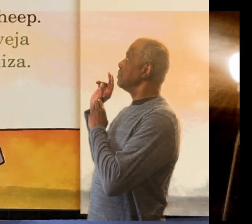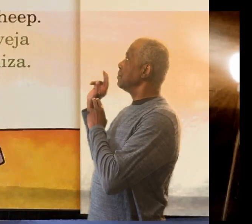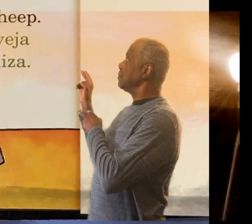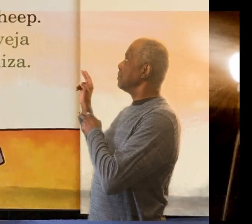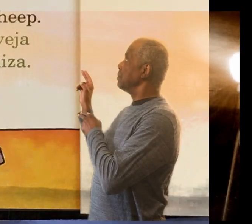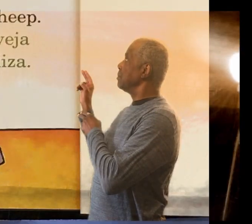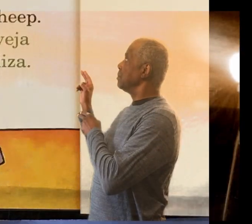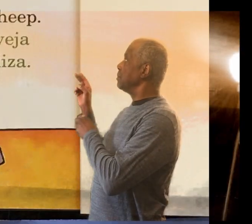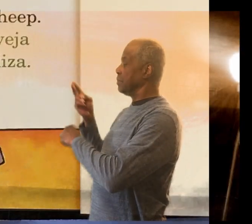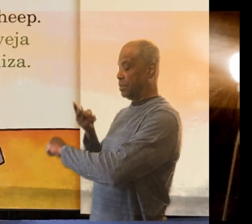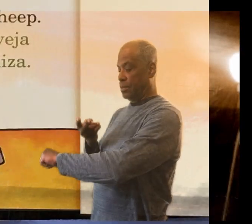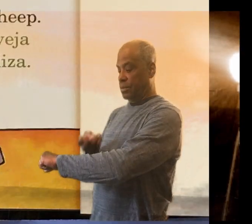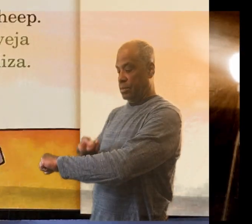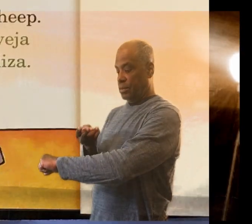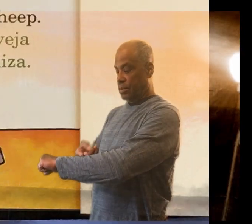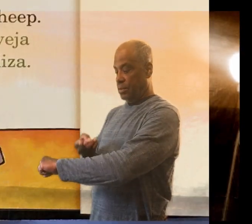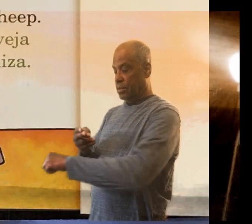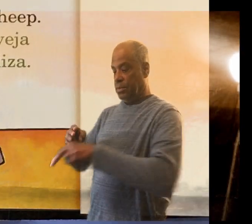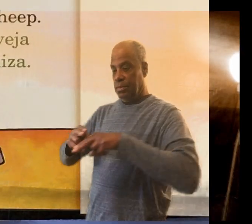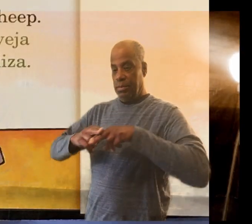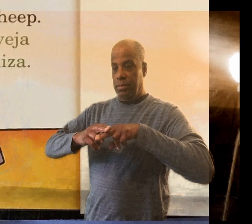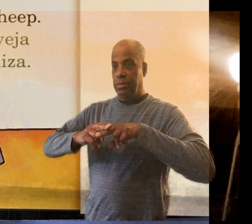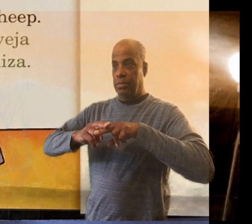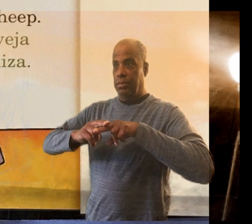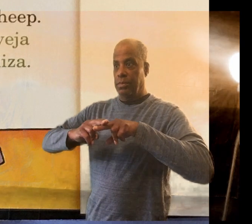And here is the Slide Sheep.